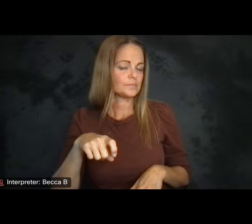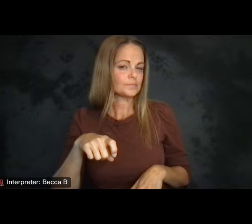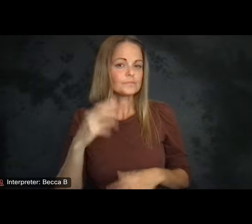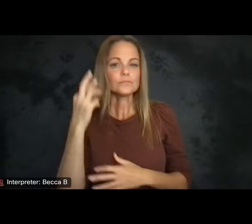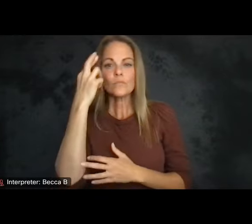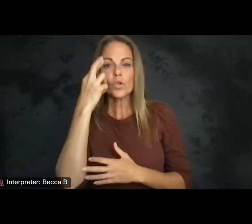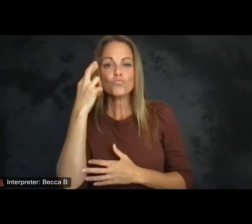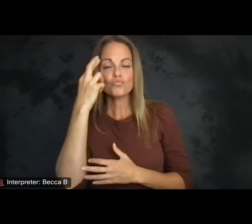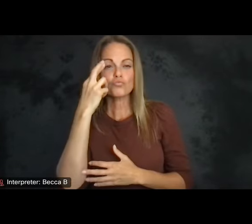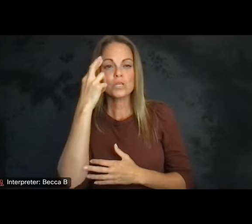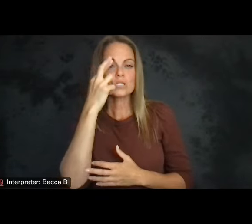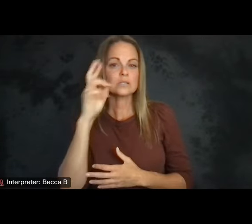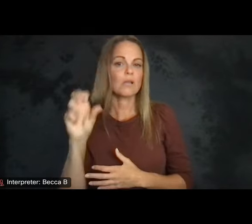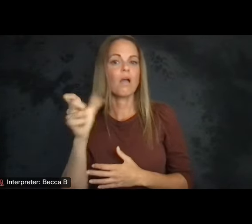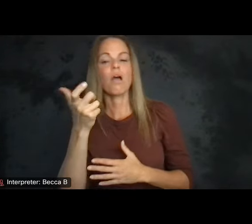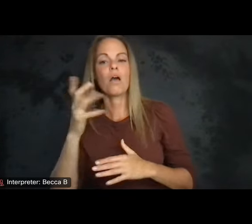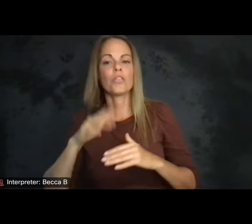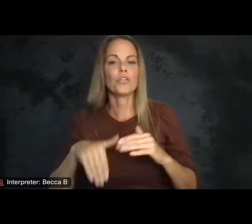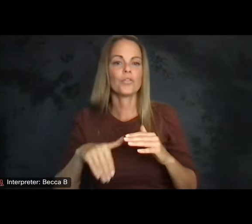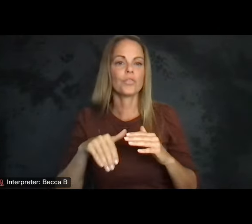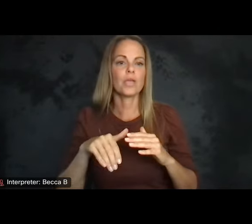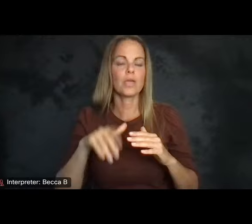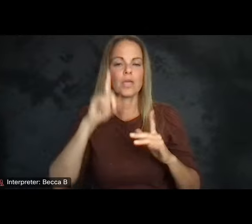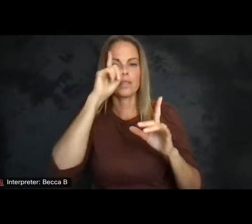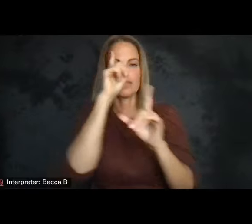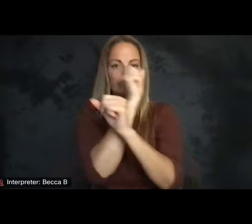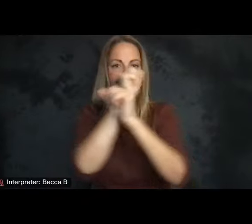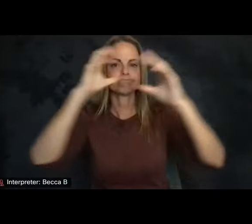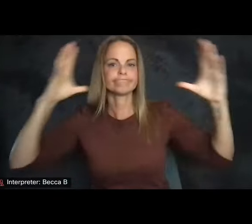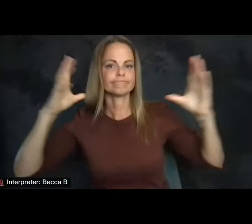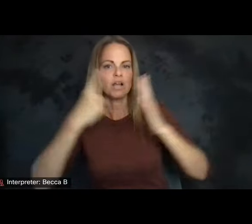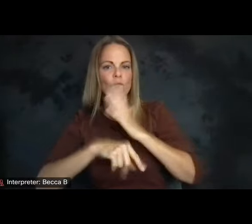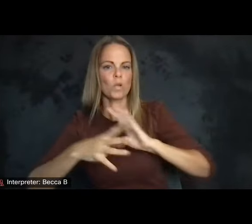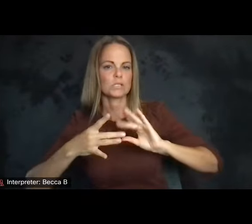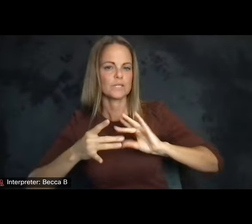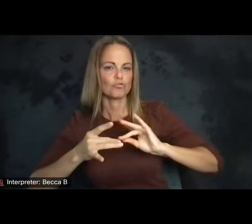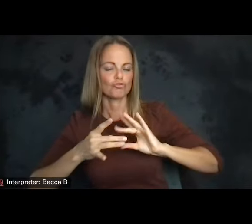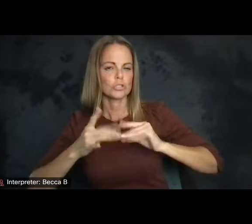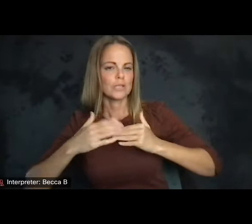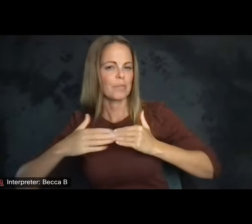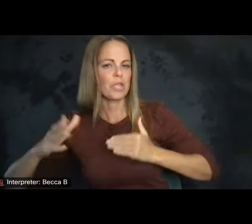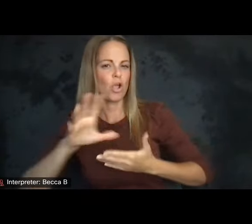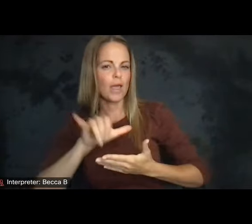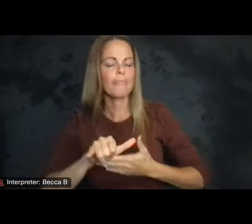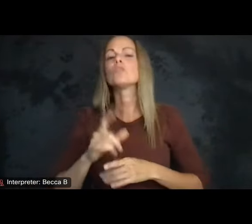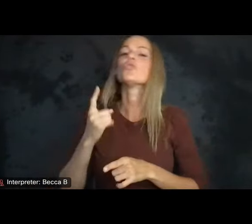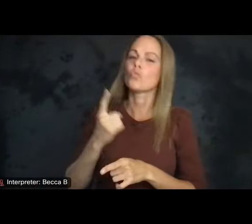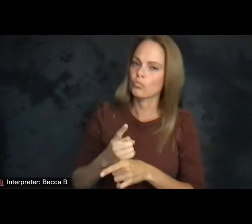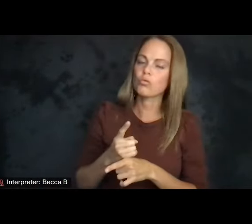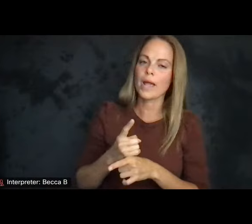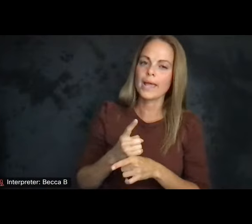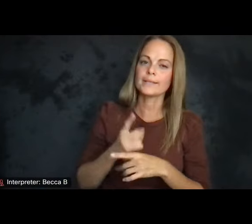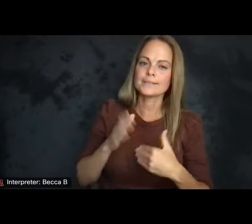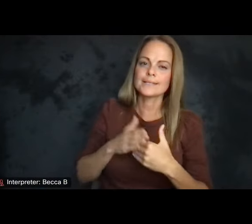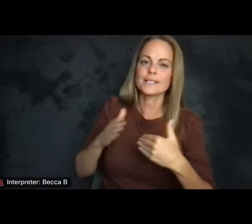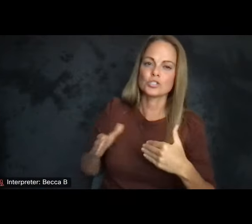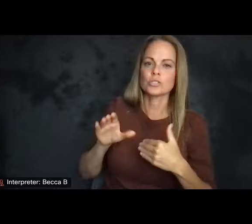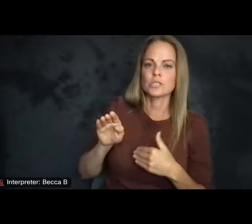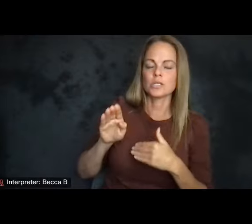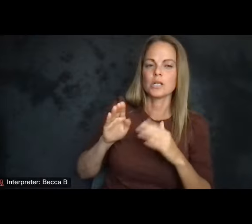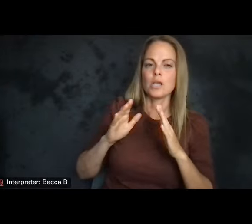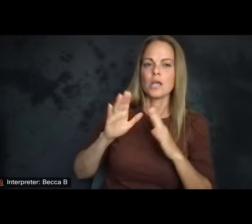reason other than the scope of what was mentioned. Correct. So this is adjacent to our Byron Walker Wildlife Area,